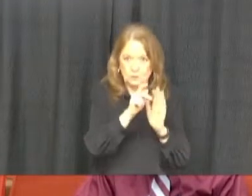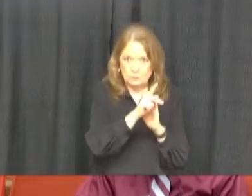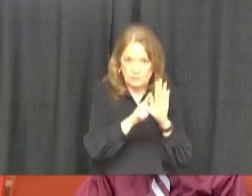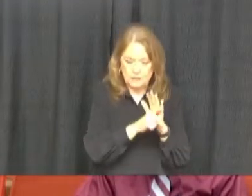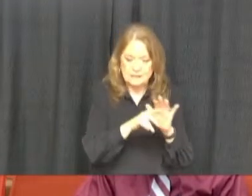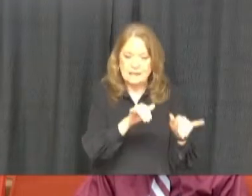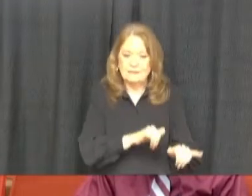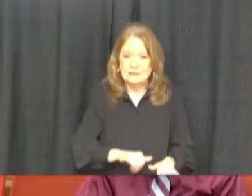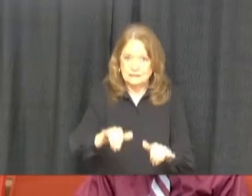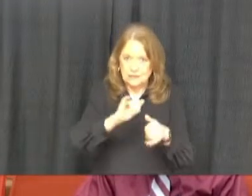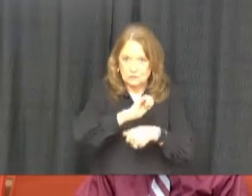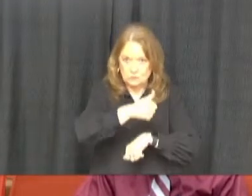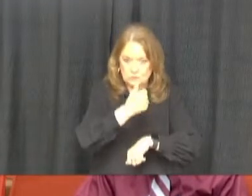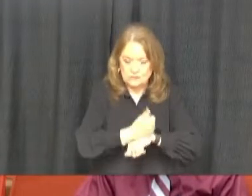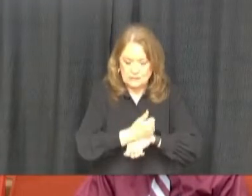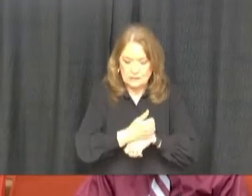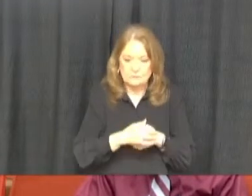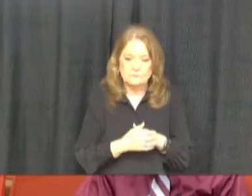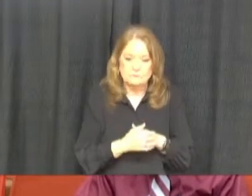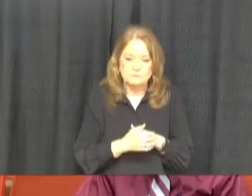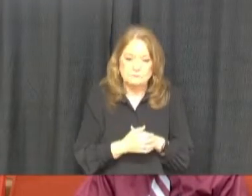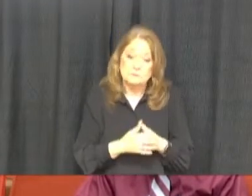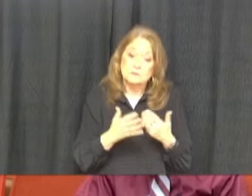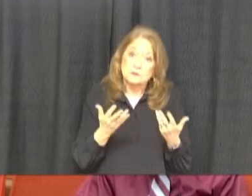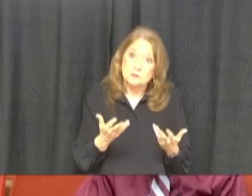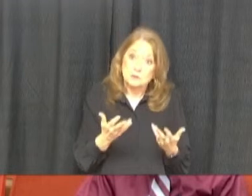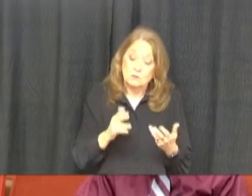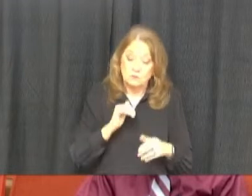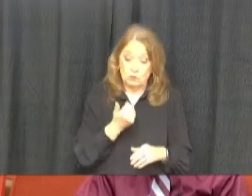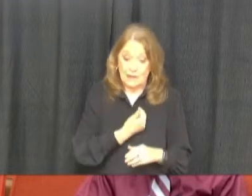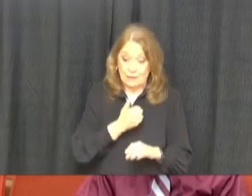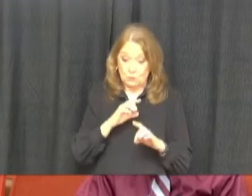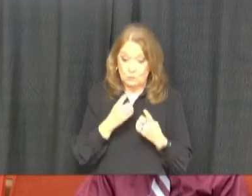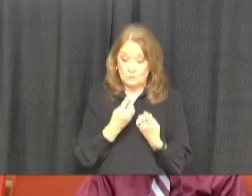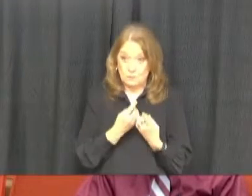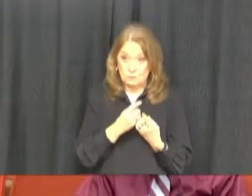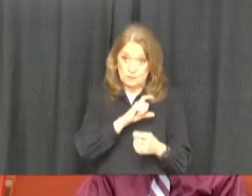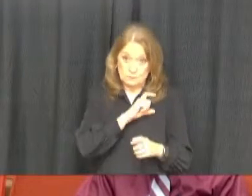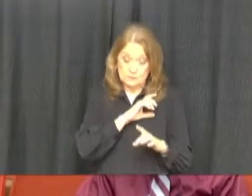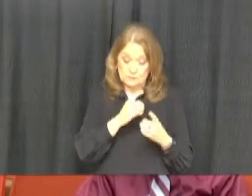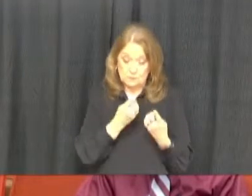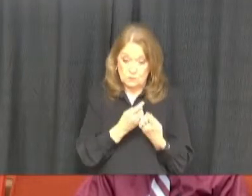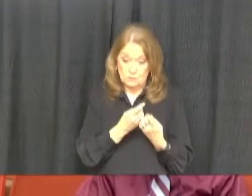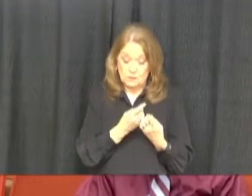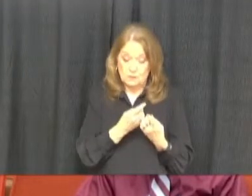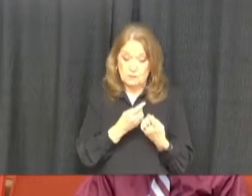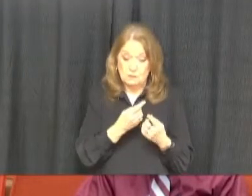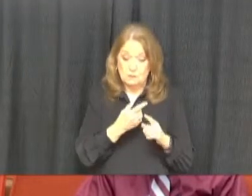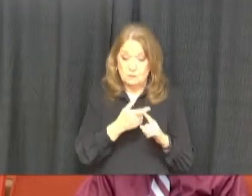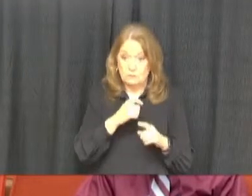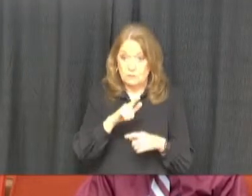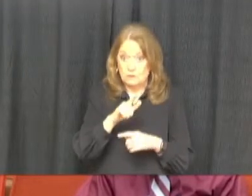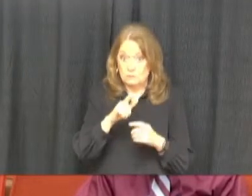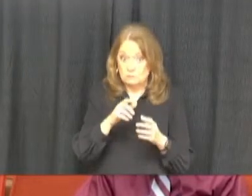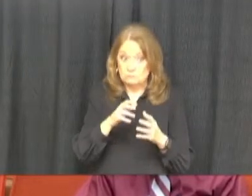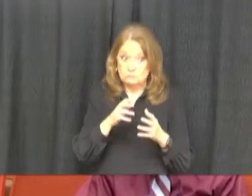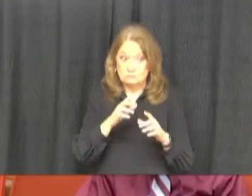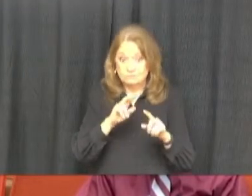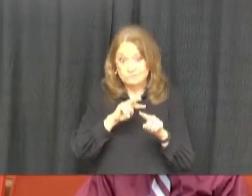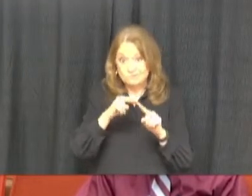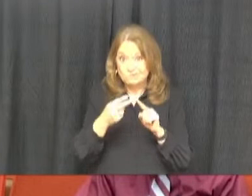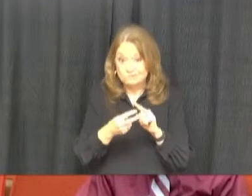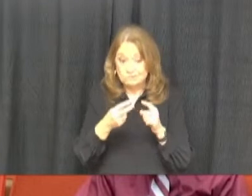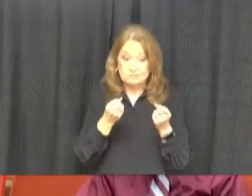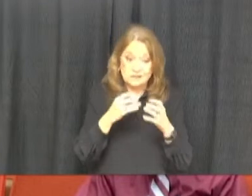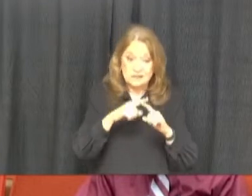standards that are set. So as far as our department, from a lot of angles, there is a number